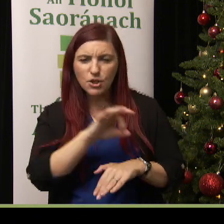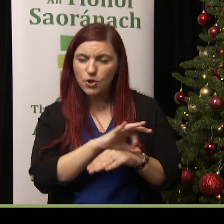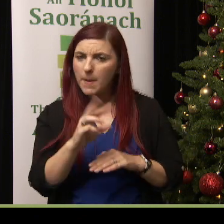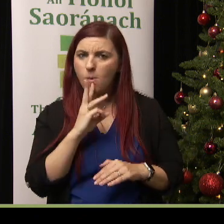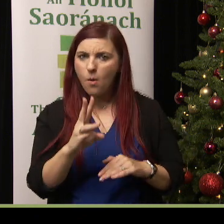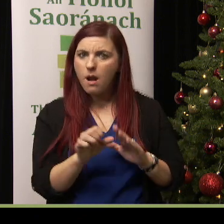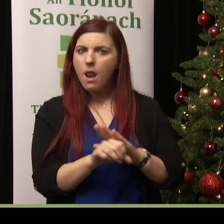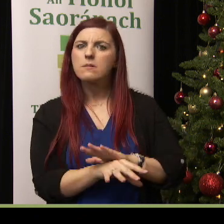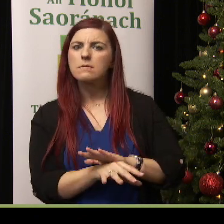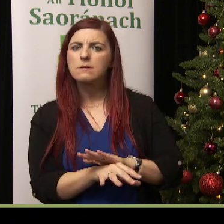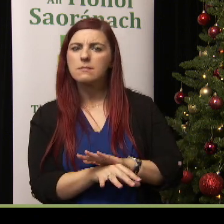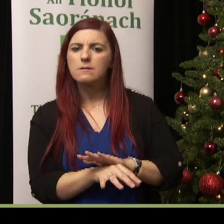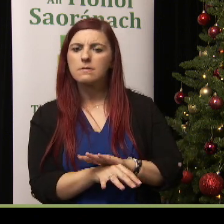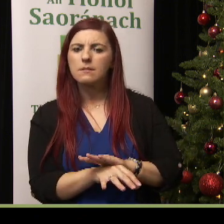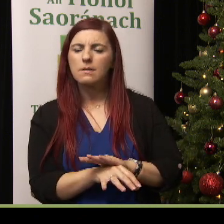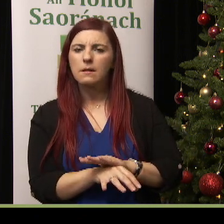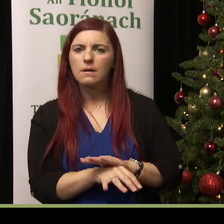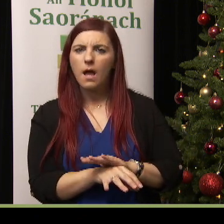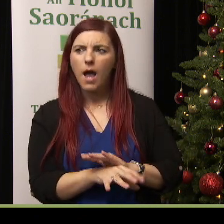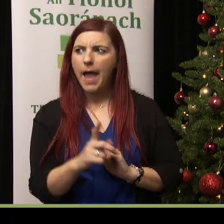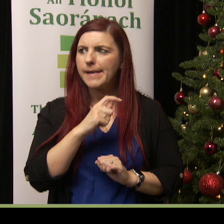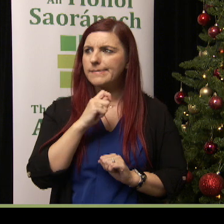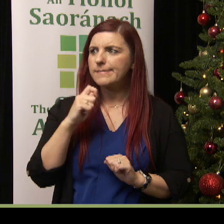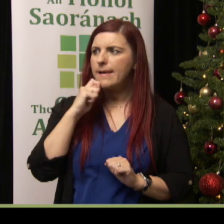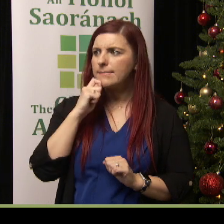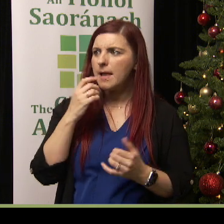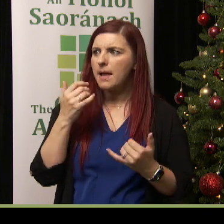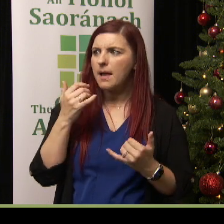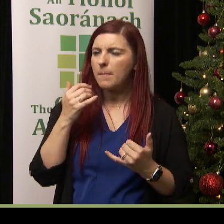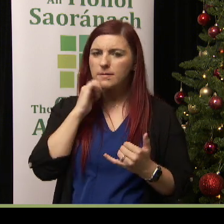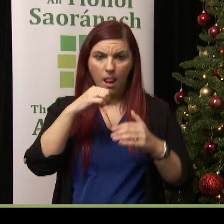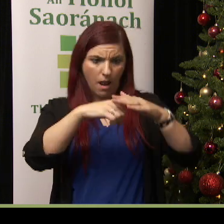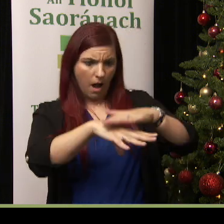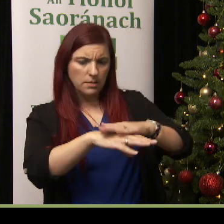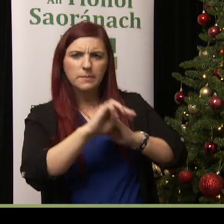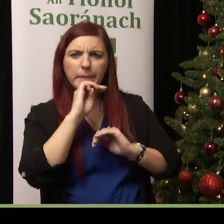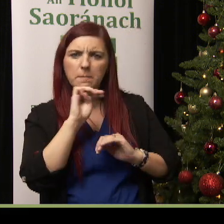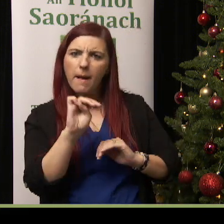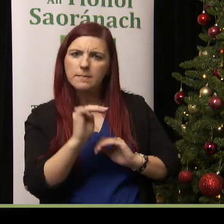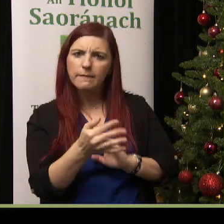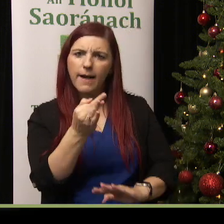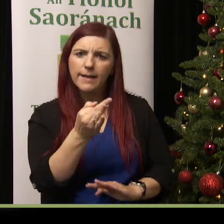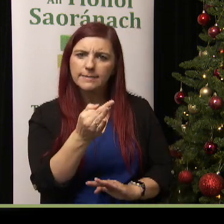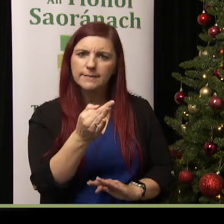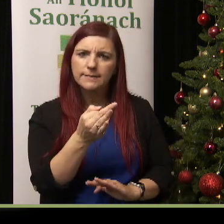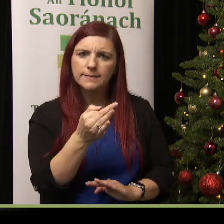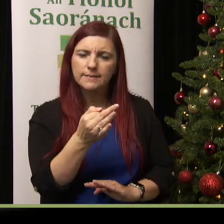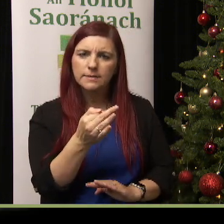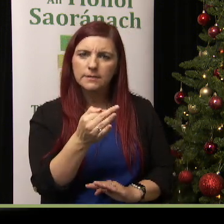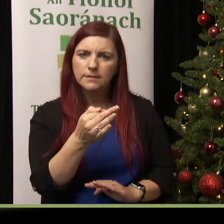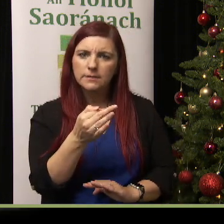word. It suggests that we can find the thing that is lost. We use it